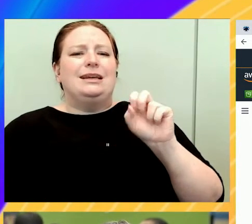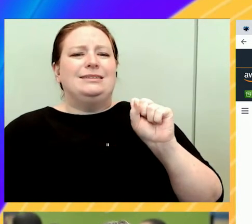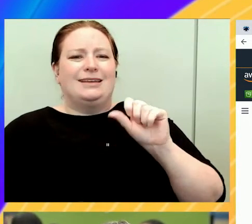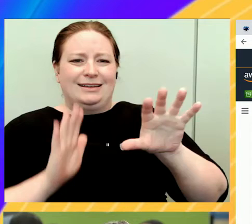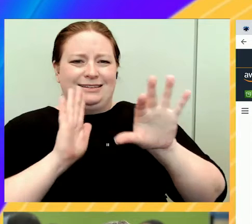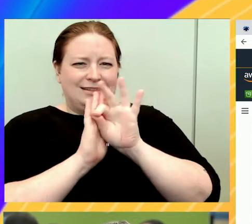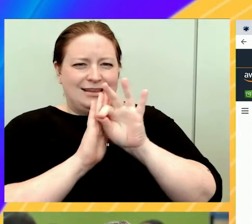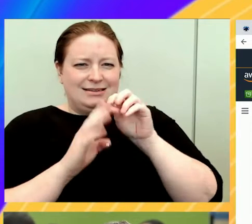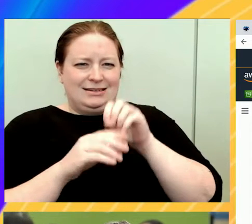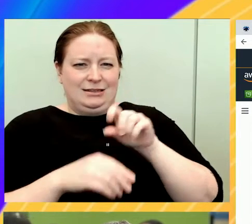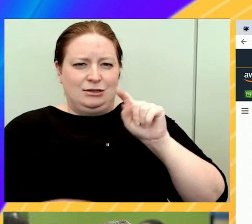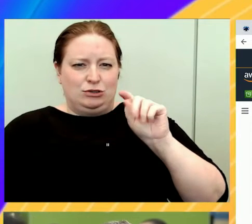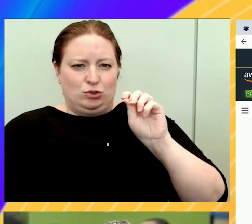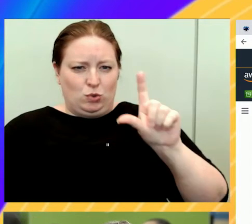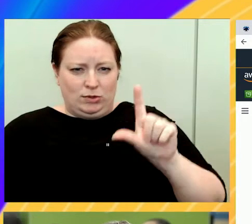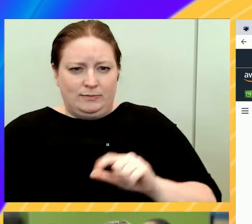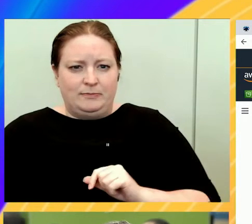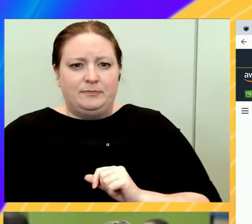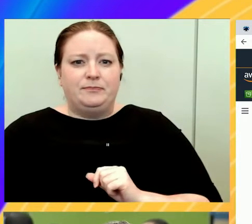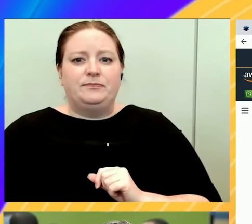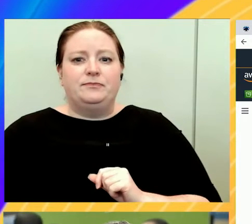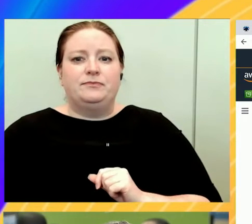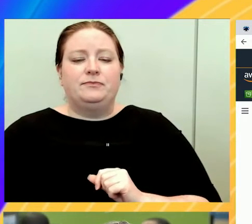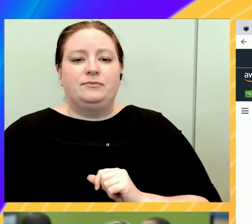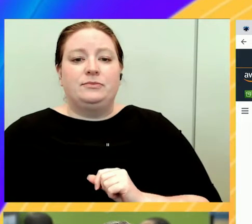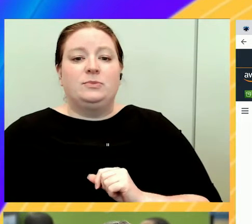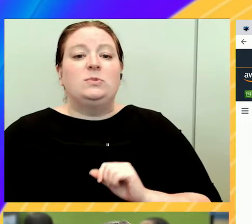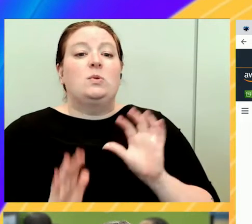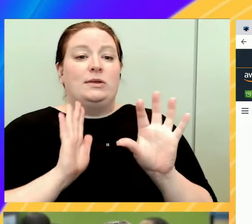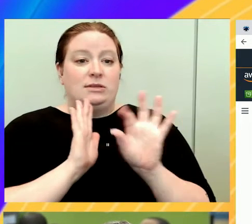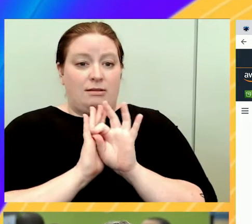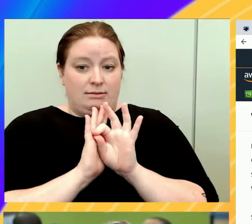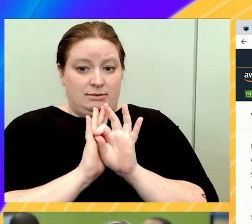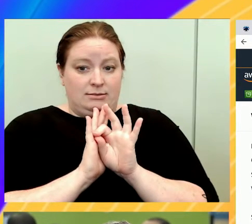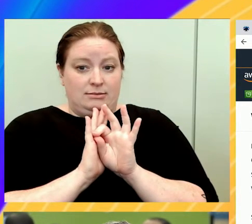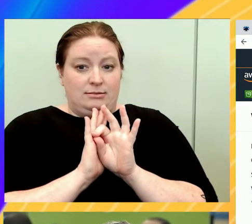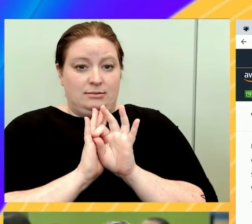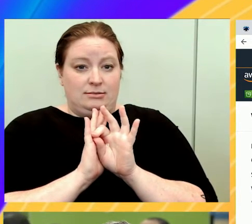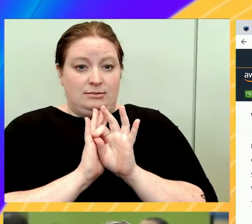lens. So I'll select it and click Save,